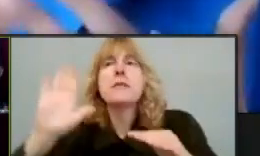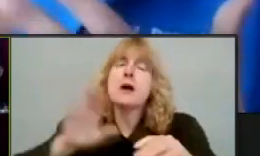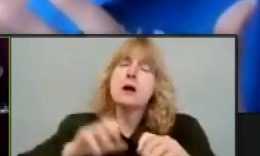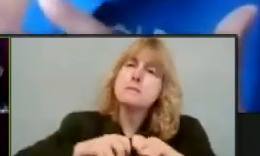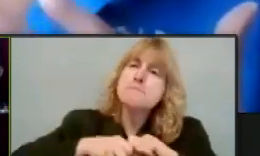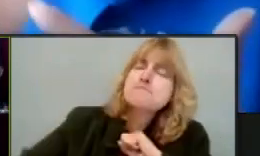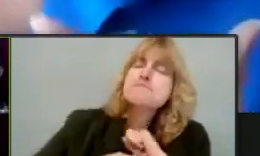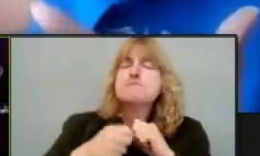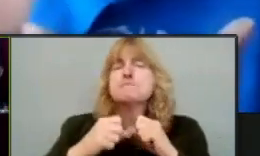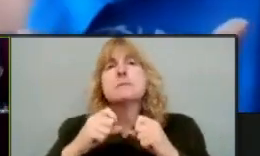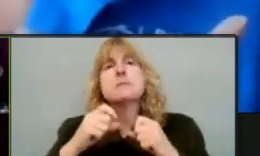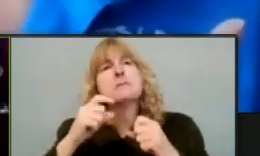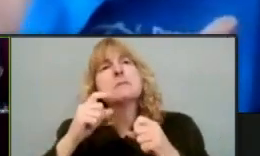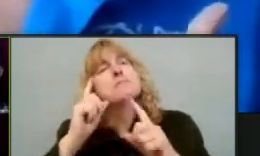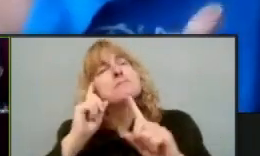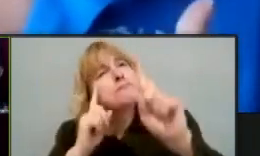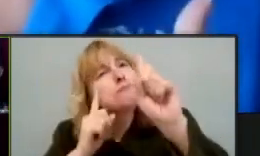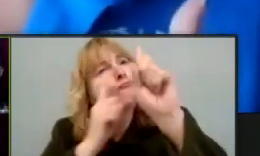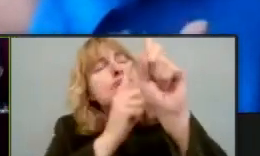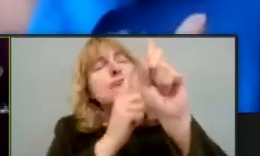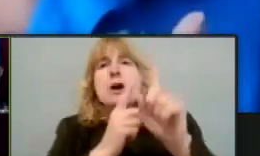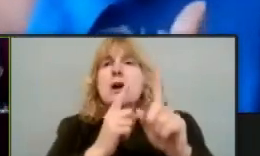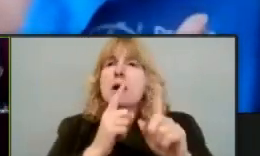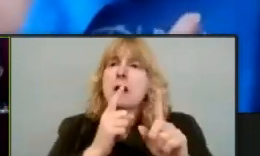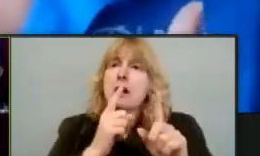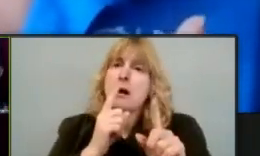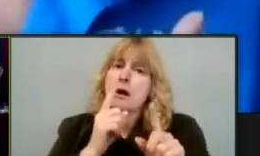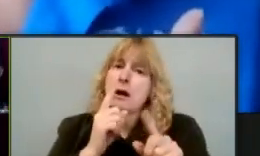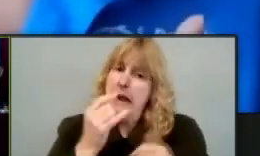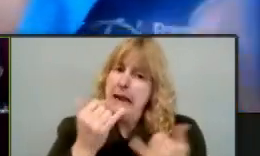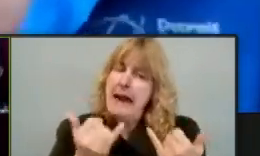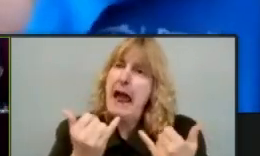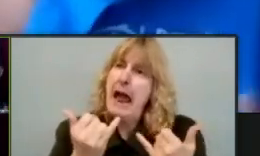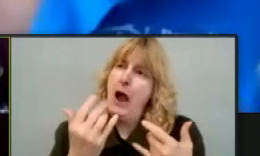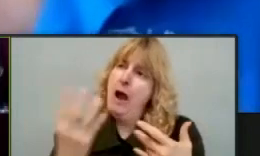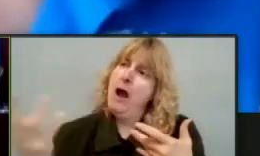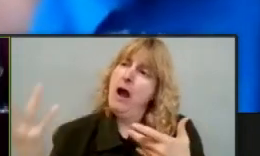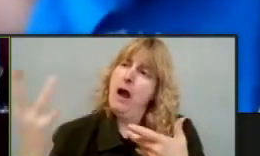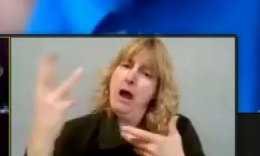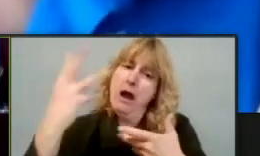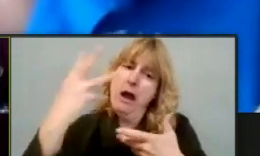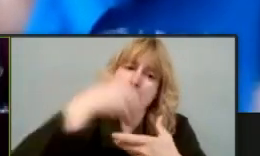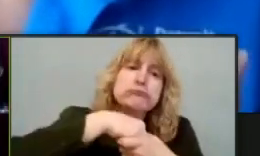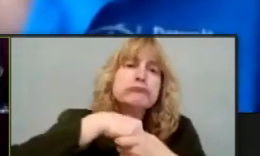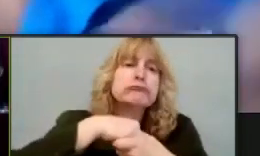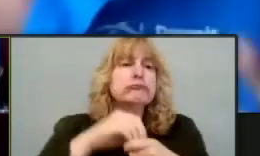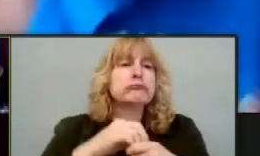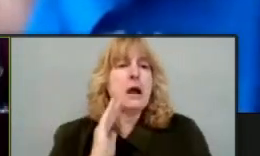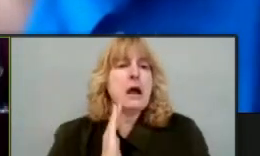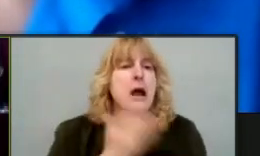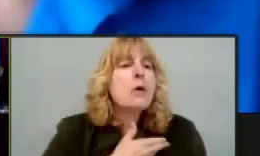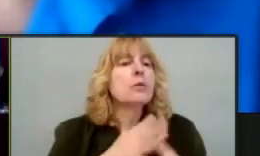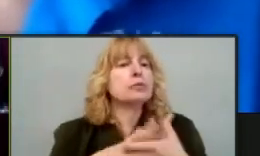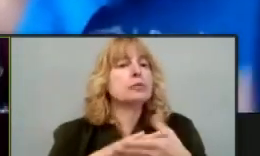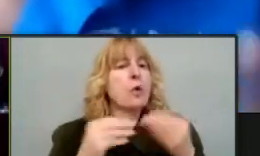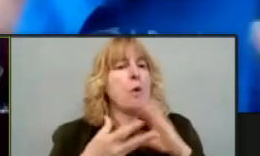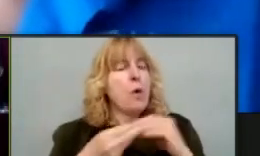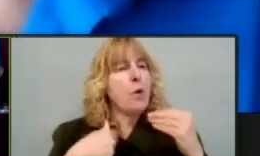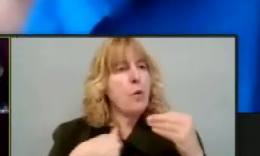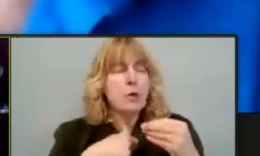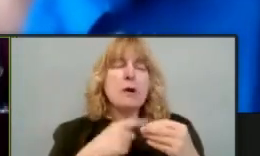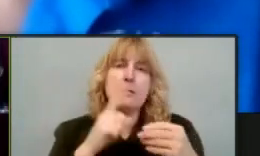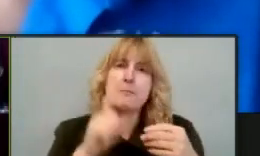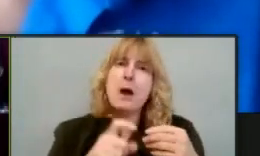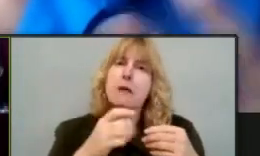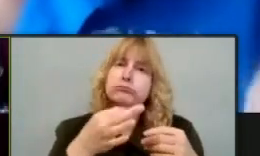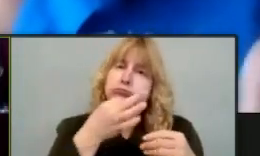into our story now, because we are now having to have tremendous fortitude, facing pain and